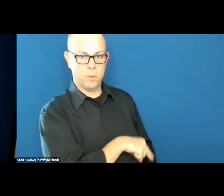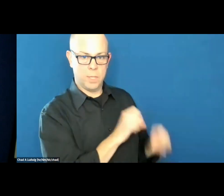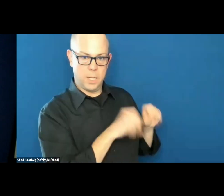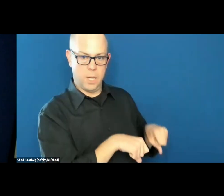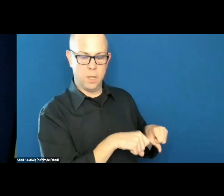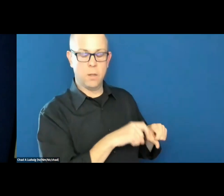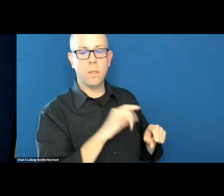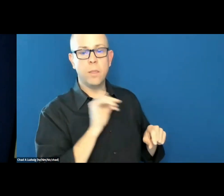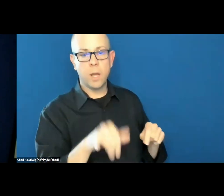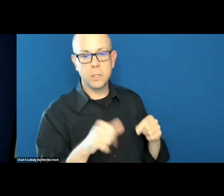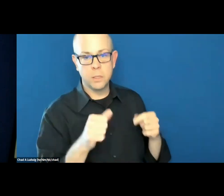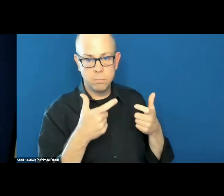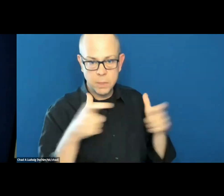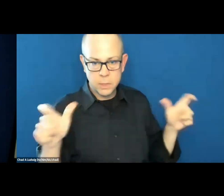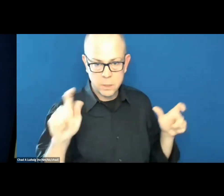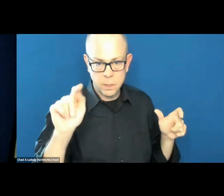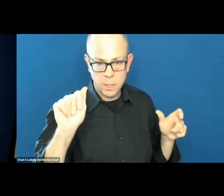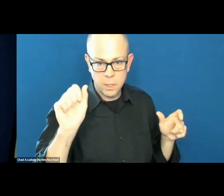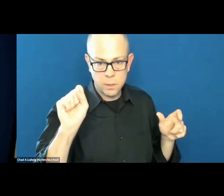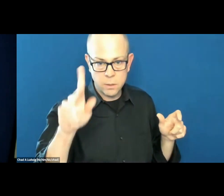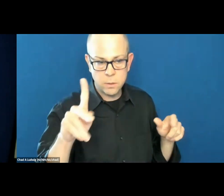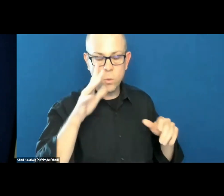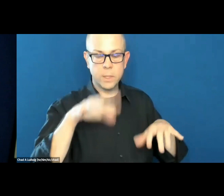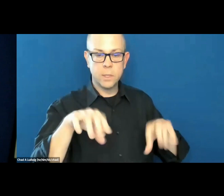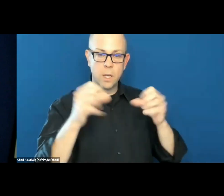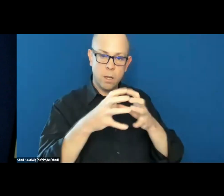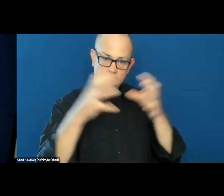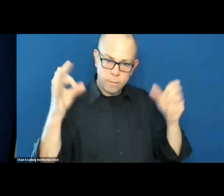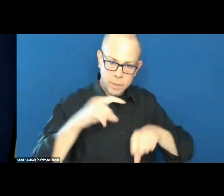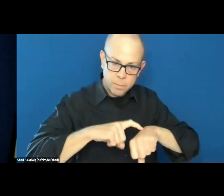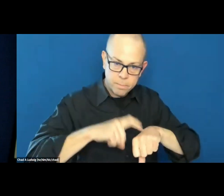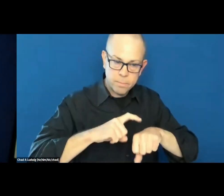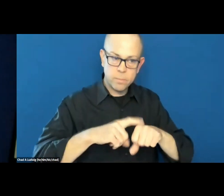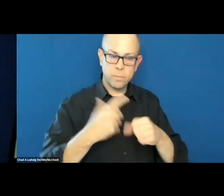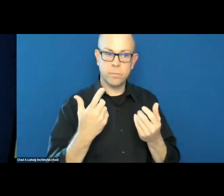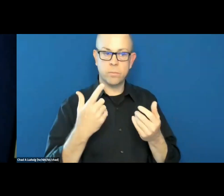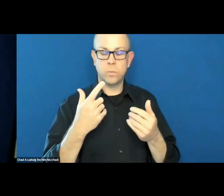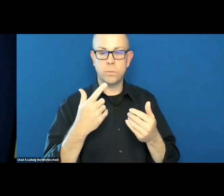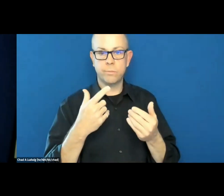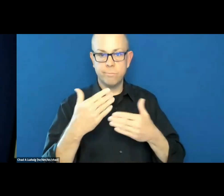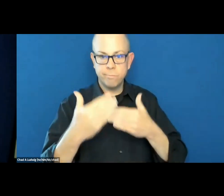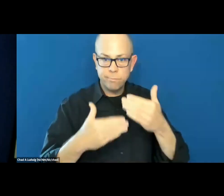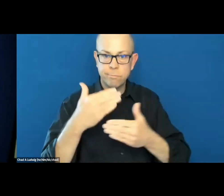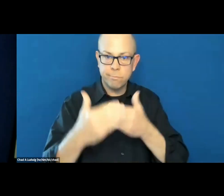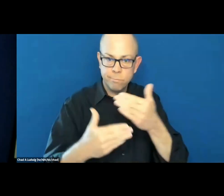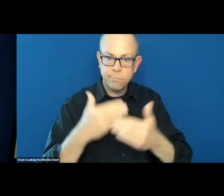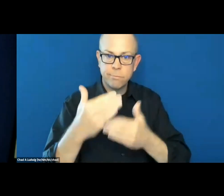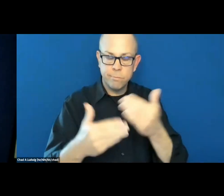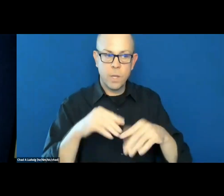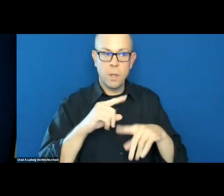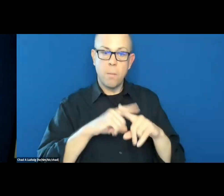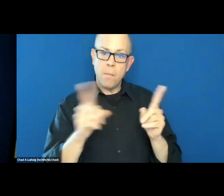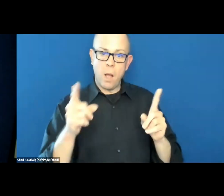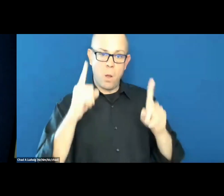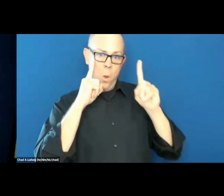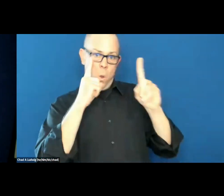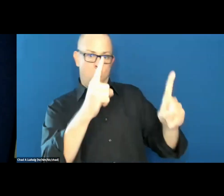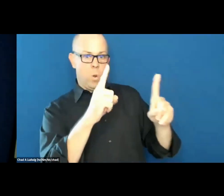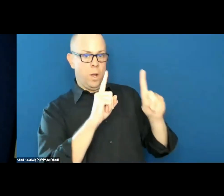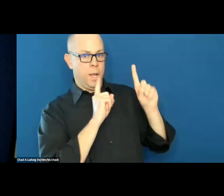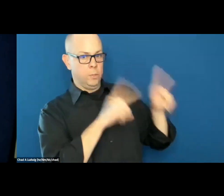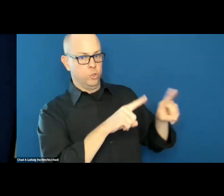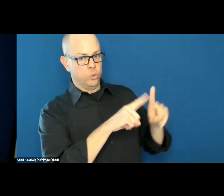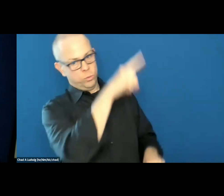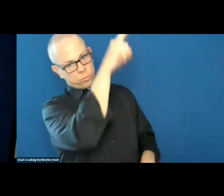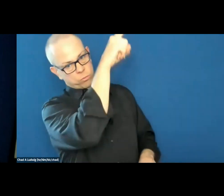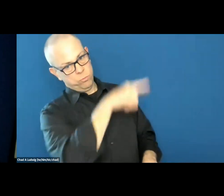to respond to those various issues that are needed. It's a huge monumental task that's going to take quite a bit of time, but we're